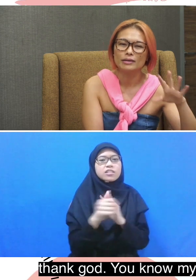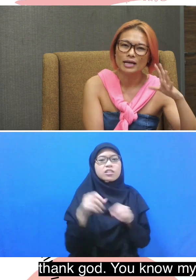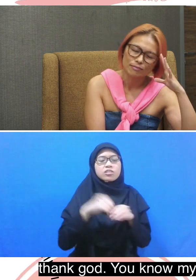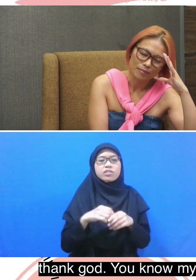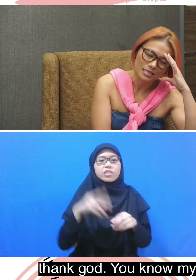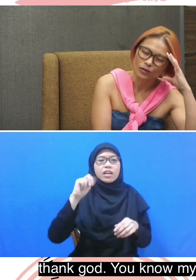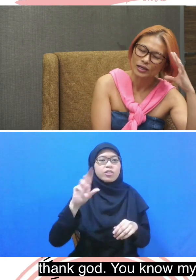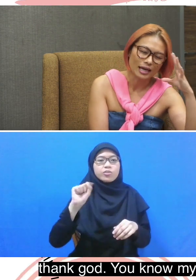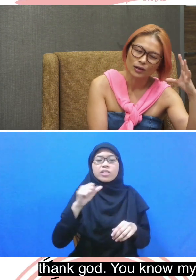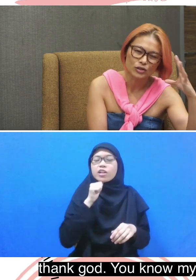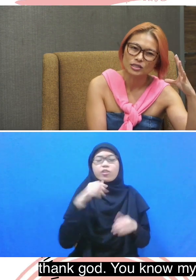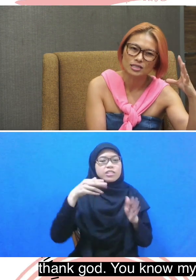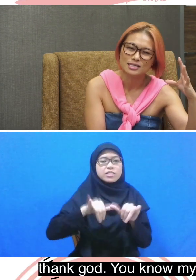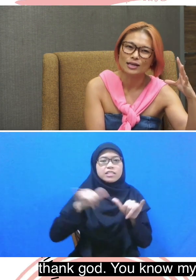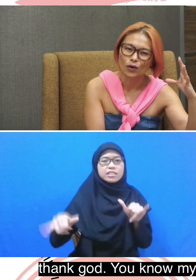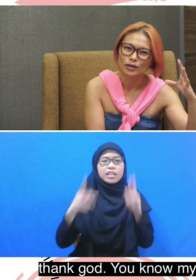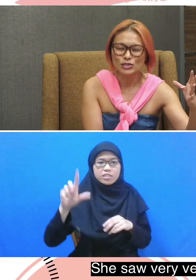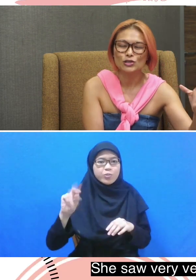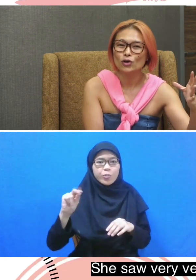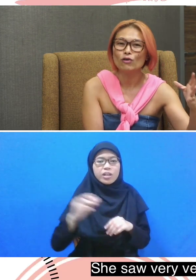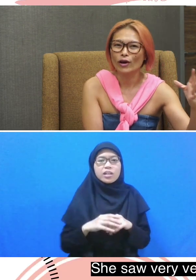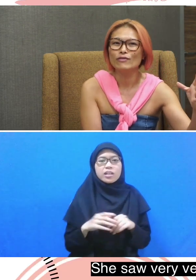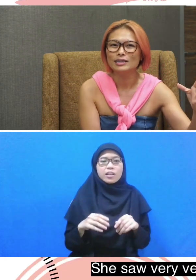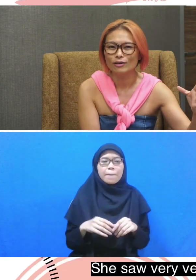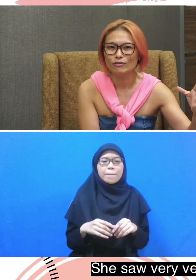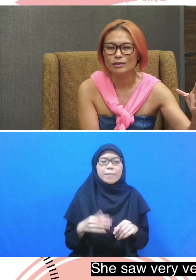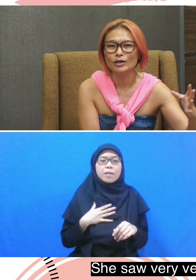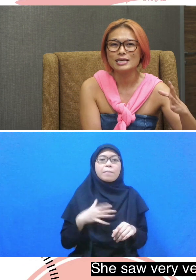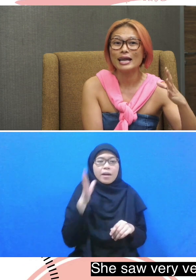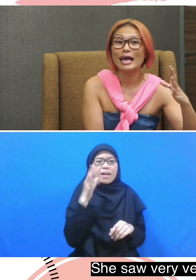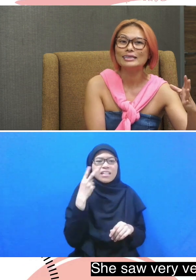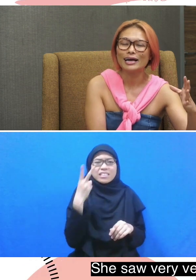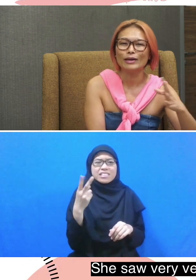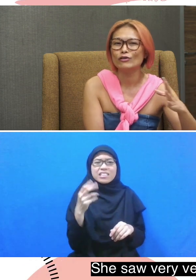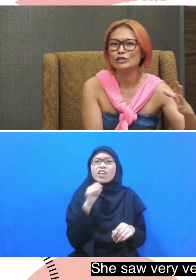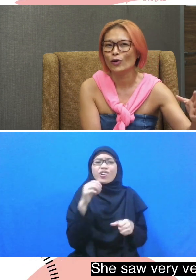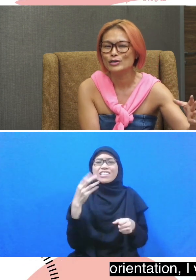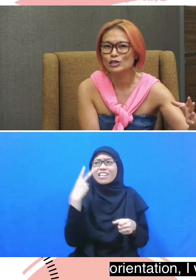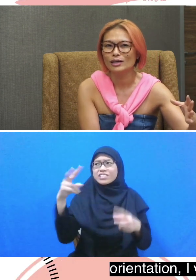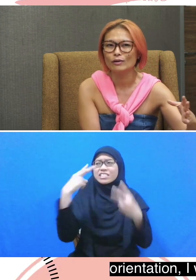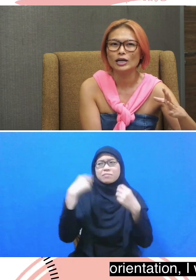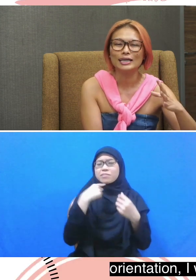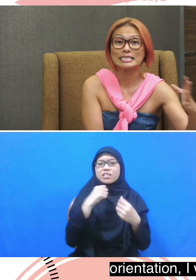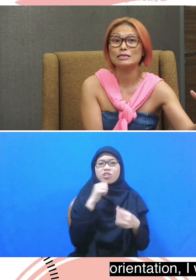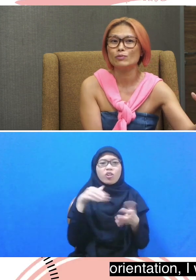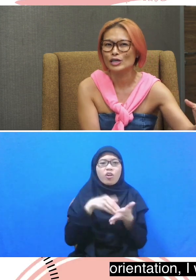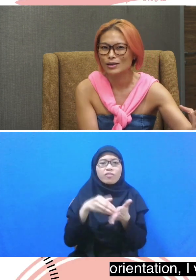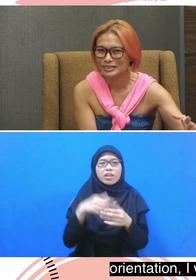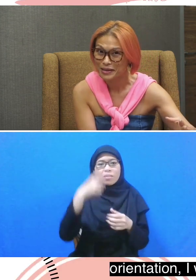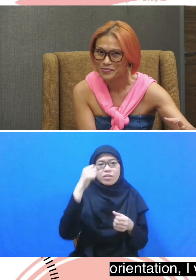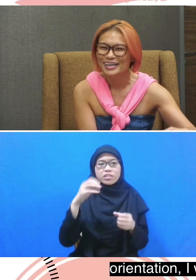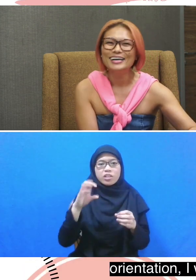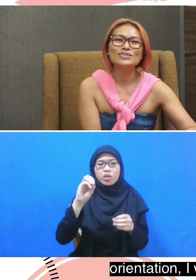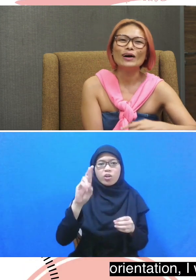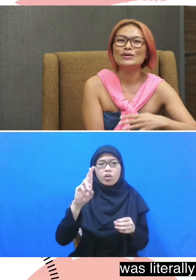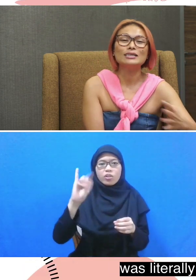You know, my mom said, oh, like, thank God she didn't stay in the hall. She saw very, very little of me because at any time, like freshman orientation, I was juggling like 6 projects at one